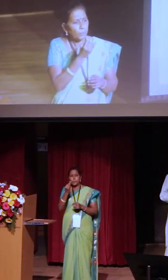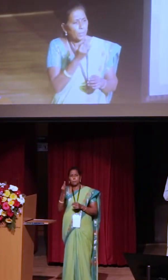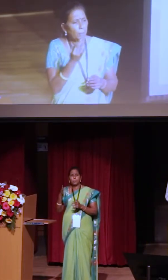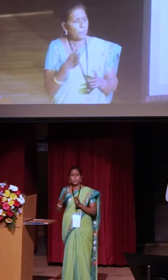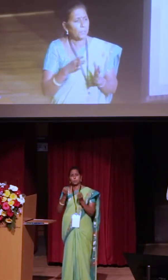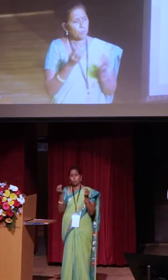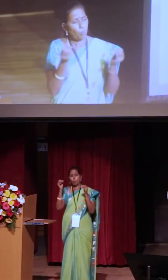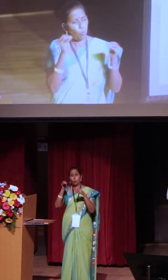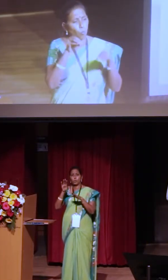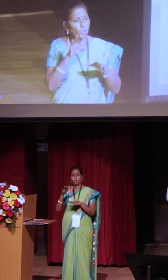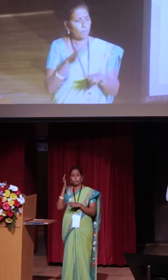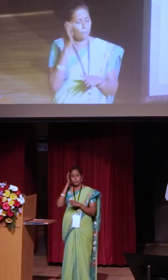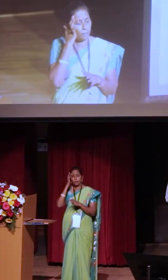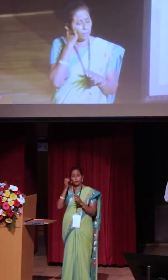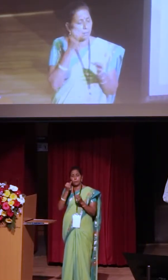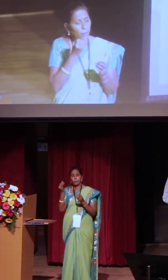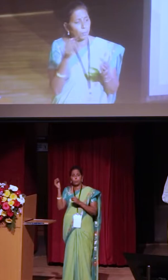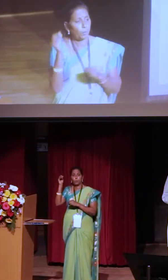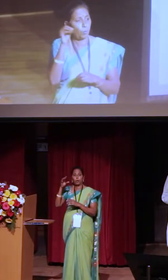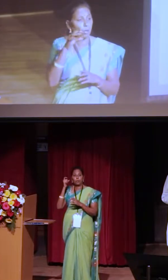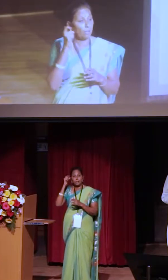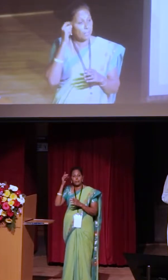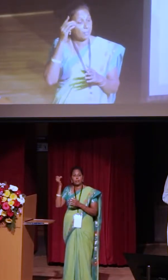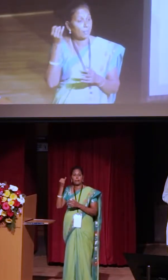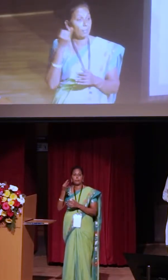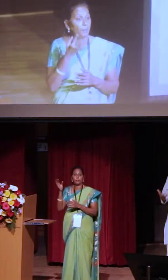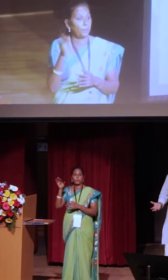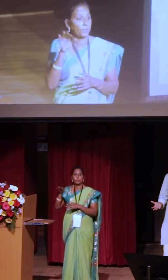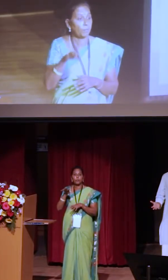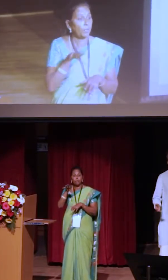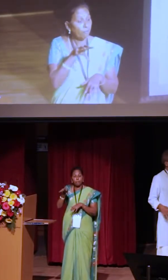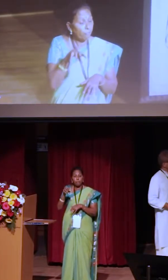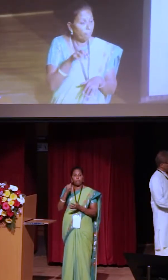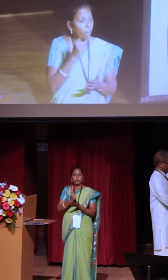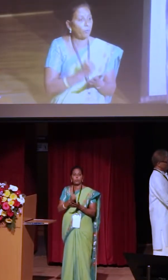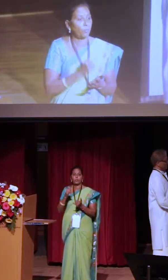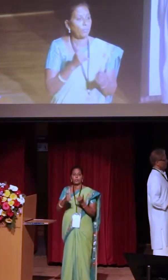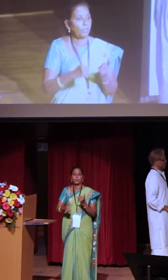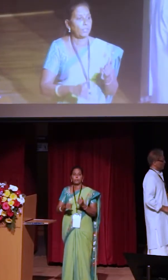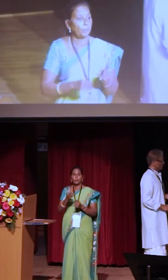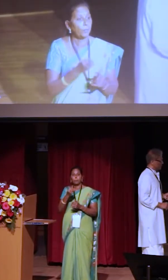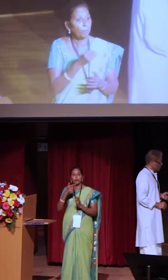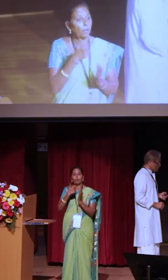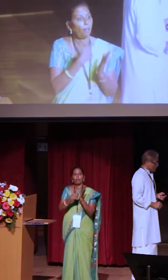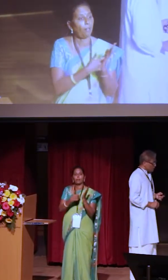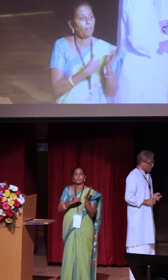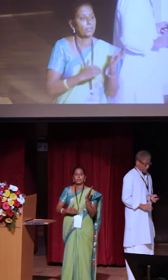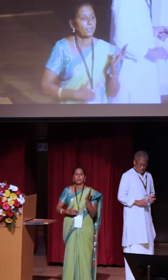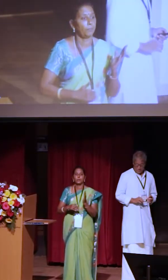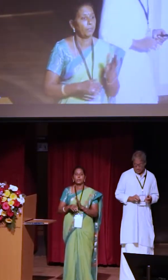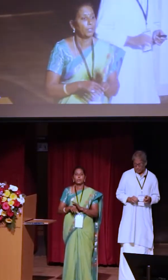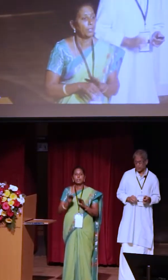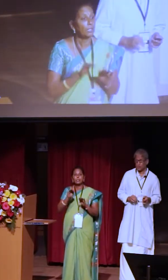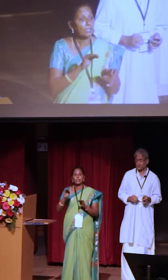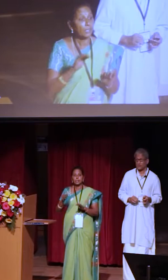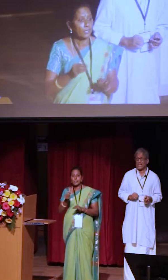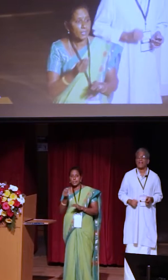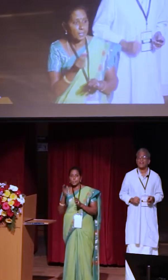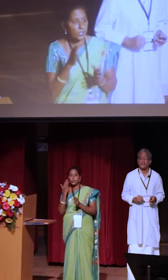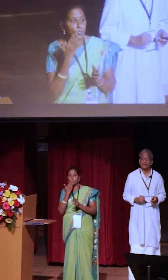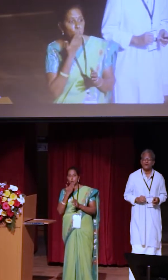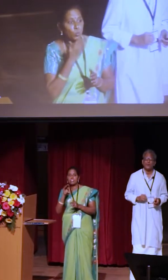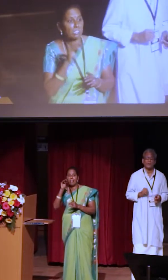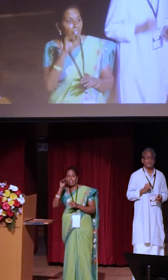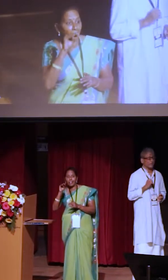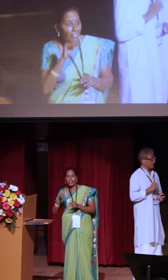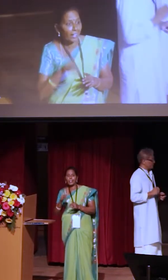numbers, arithmetic, thinking about numbers, understanding numbers. And we found that due to many reasons we won't go into, children in such schools